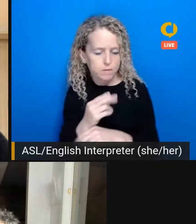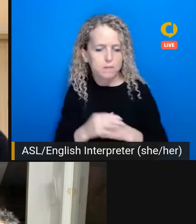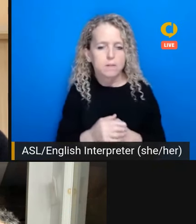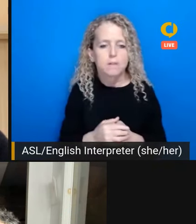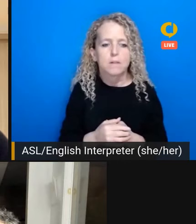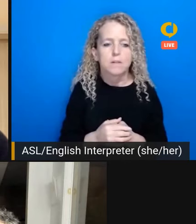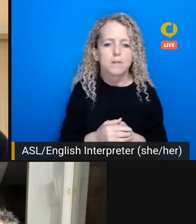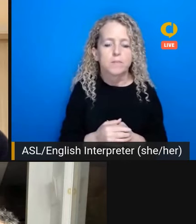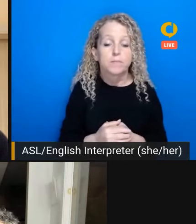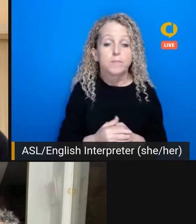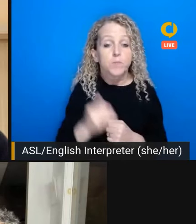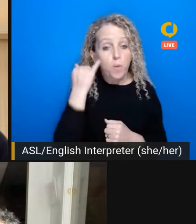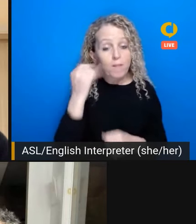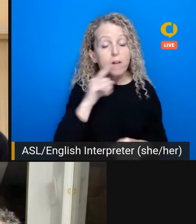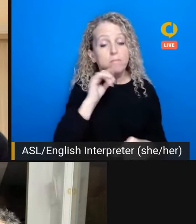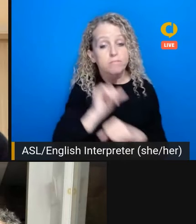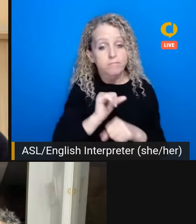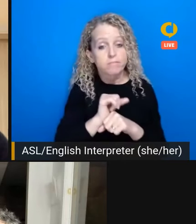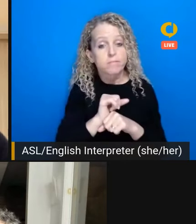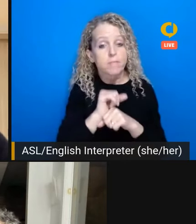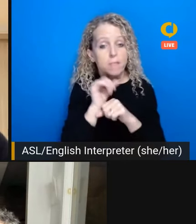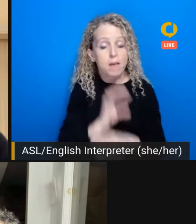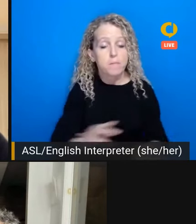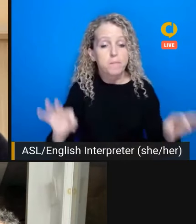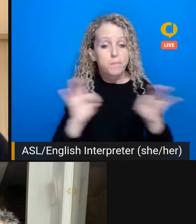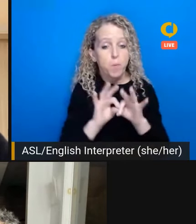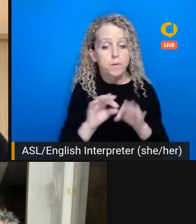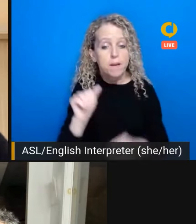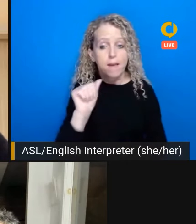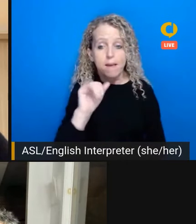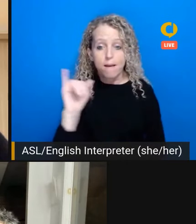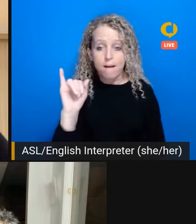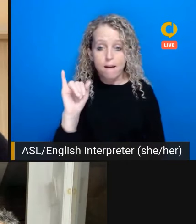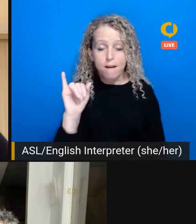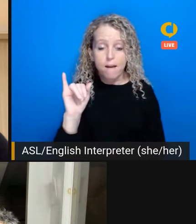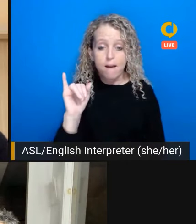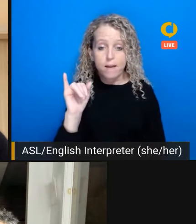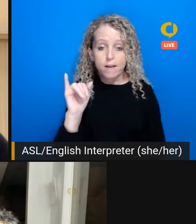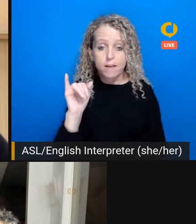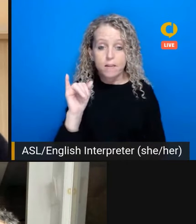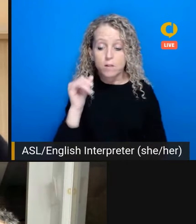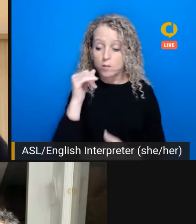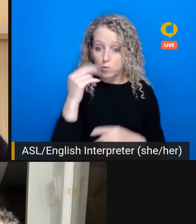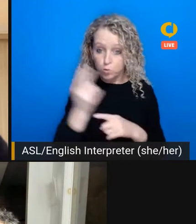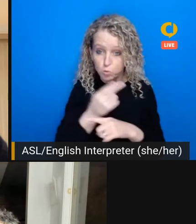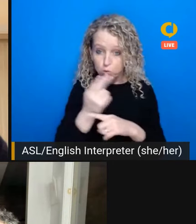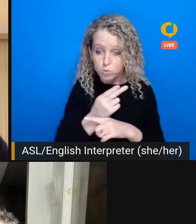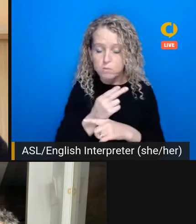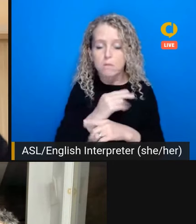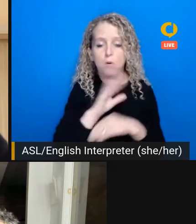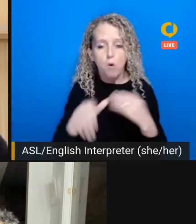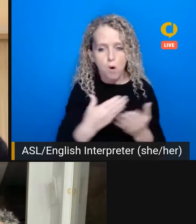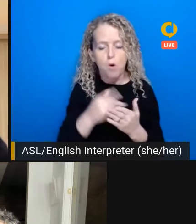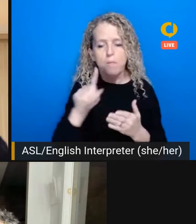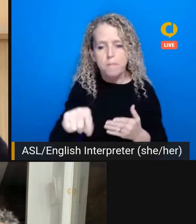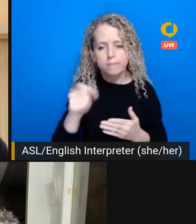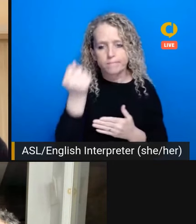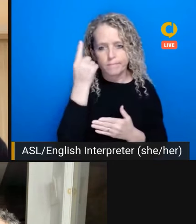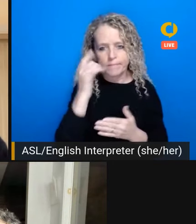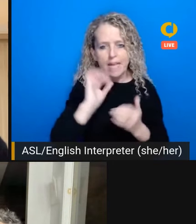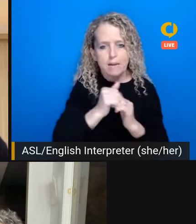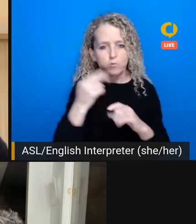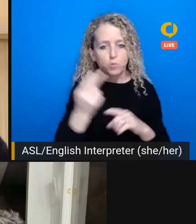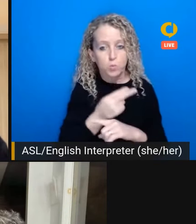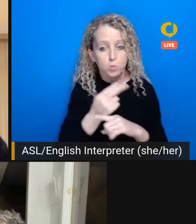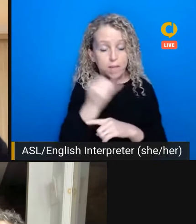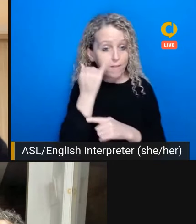make sure everybody, AI is the hammer. Everybody has to be able to understand how to use a hammer. If they don't want to